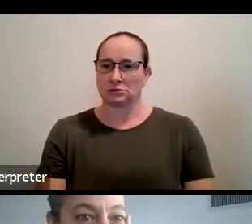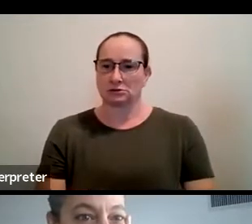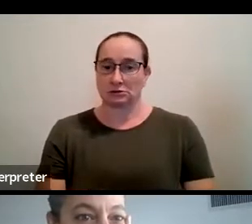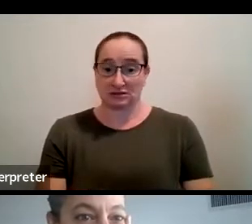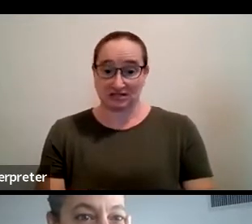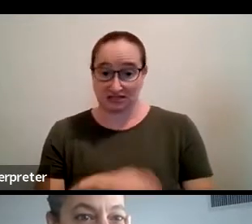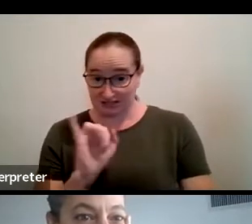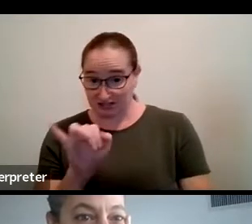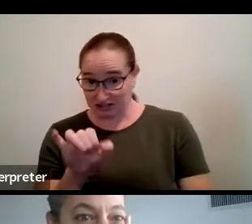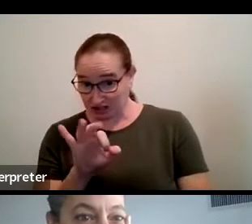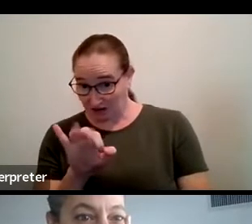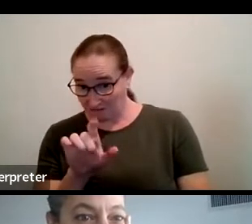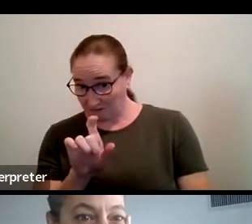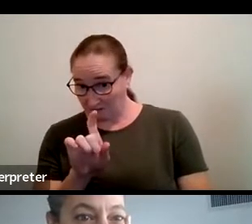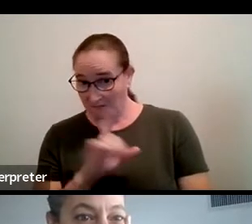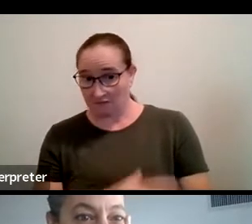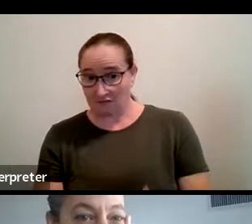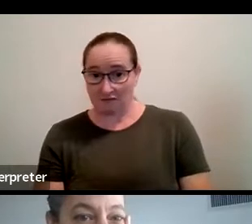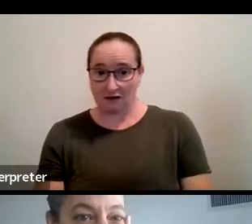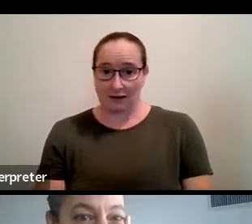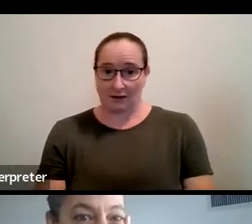would that be you?